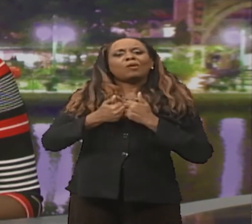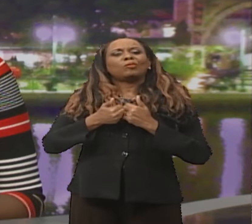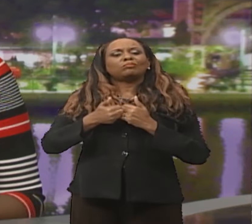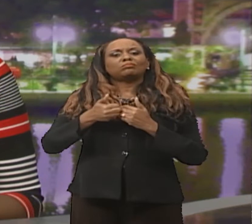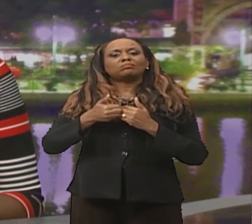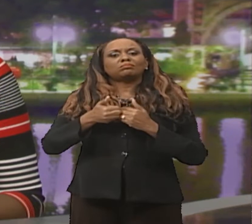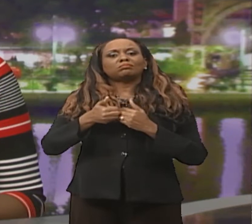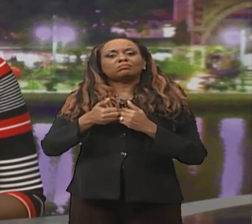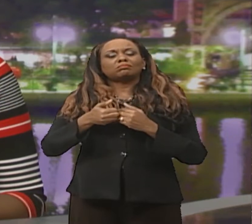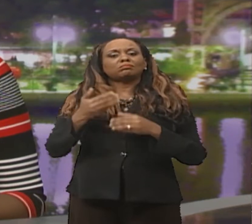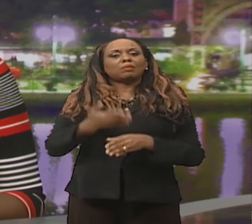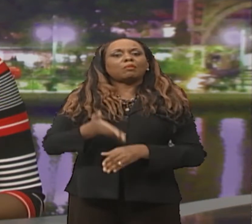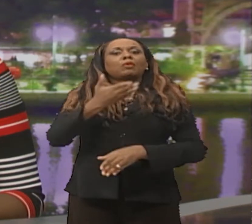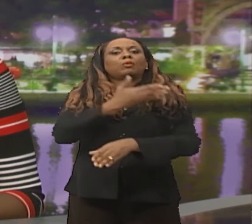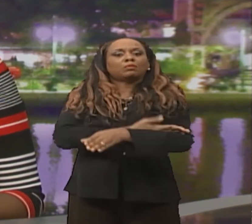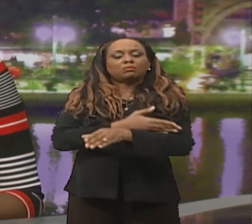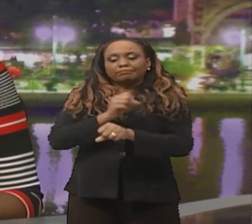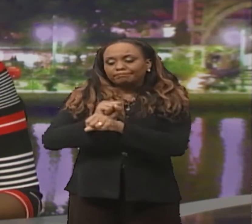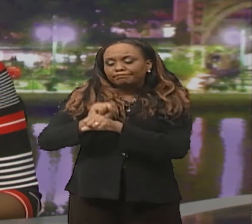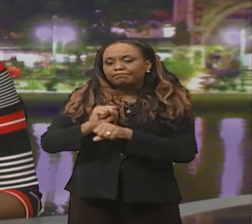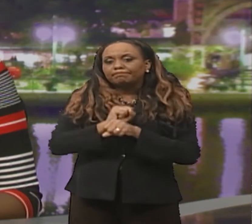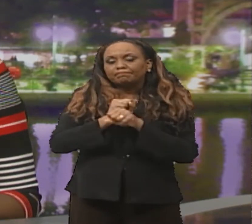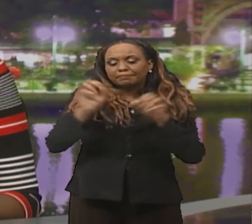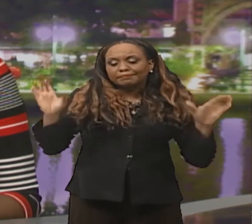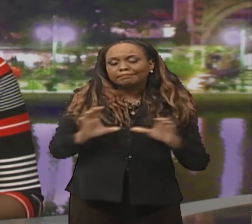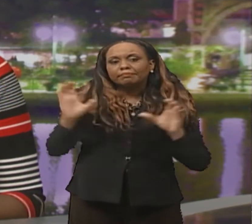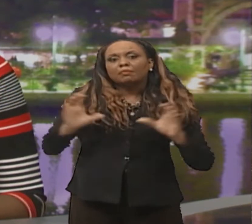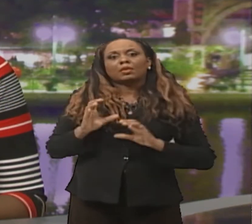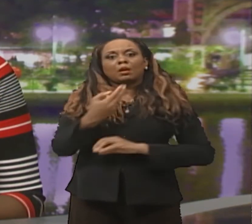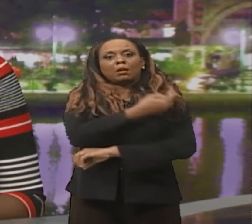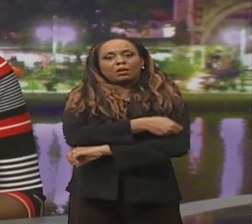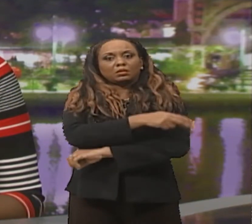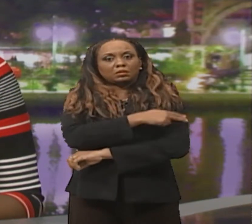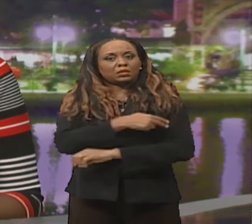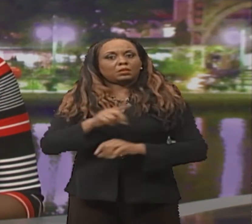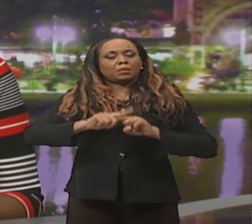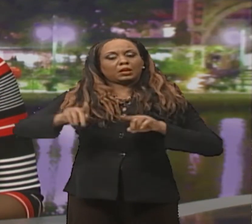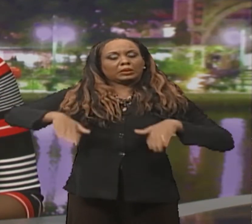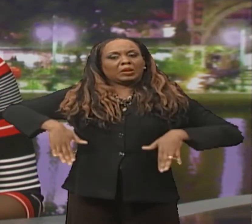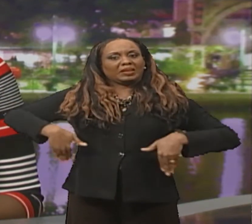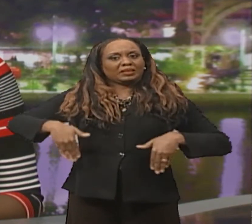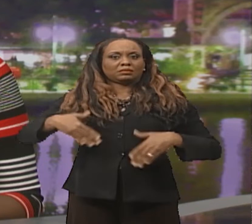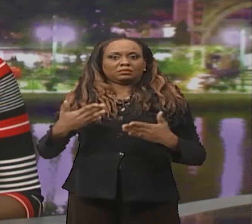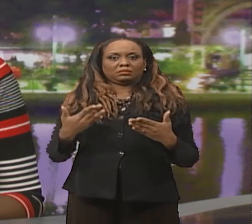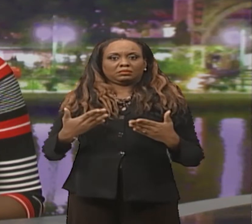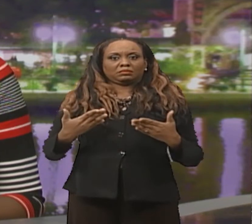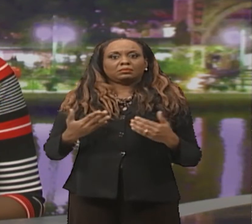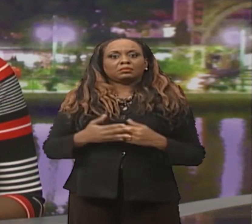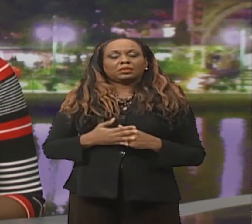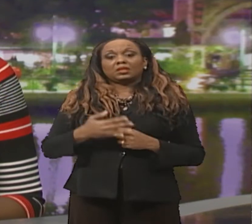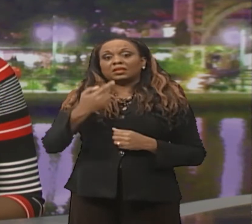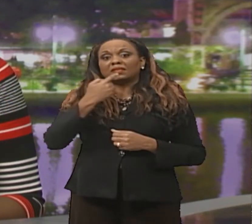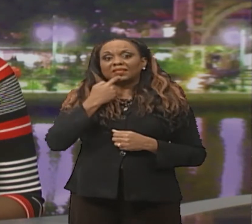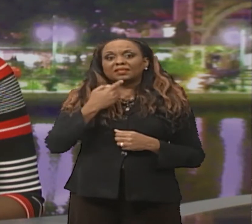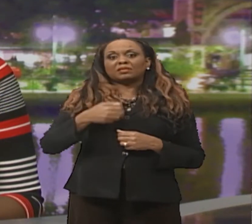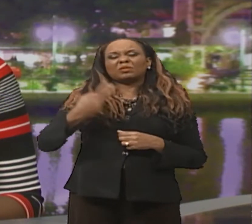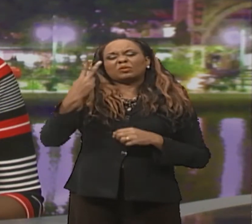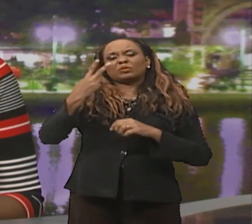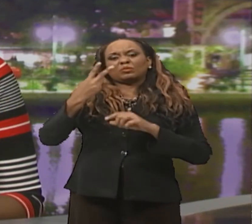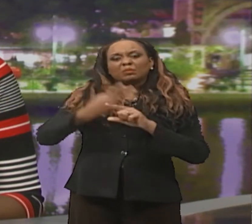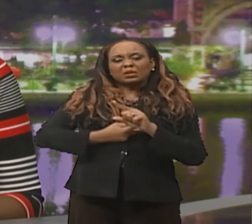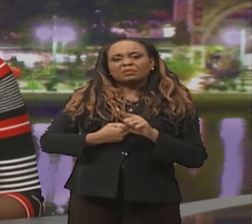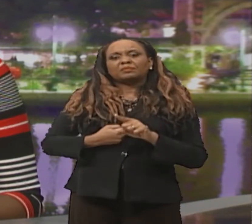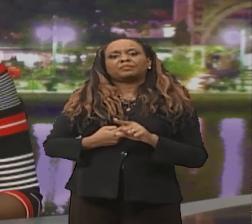efficient, but that option has not yet been put on the table. She tells the media over the last 2 months they've been examining